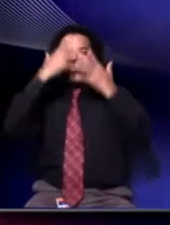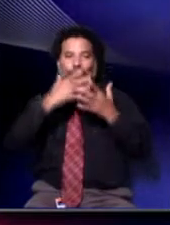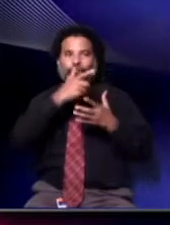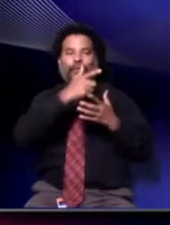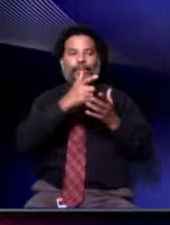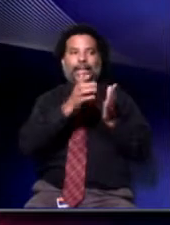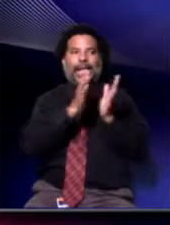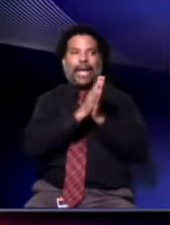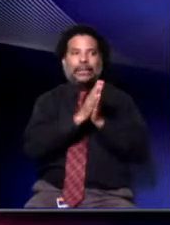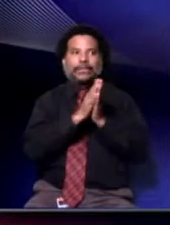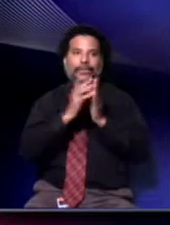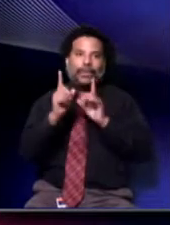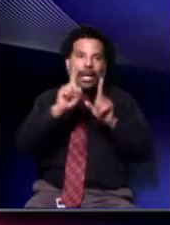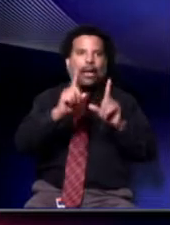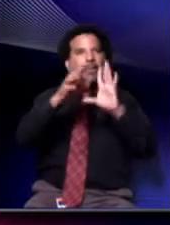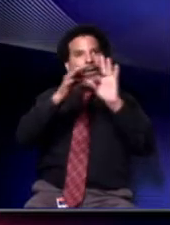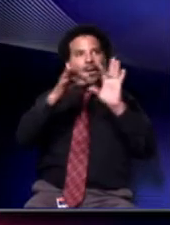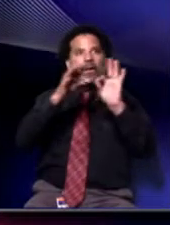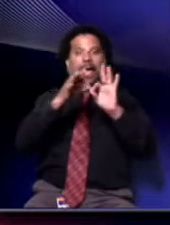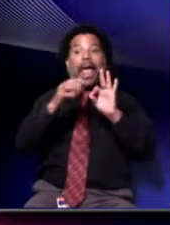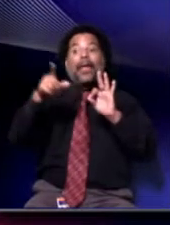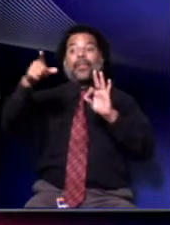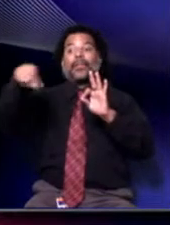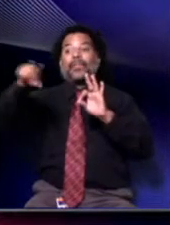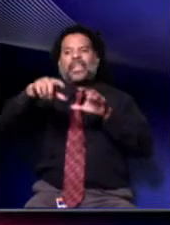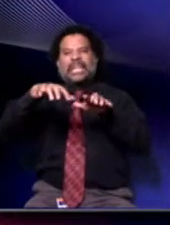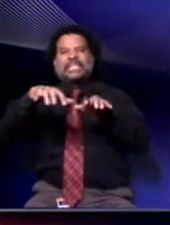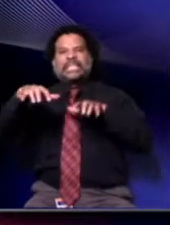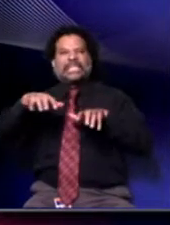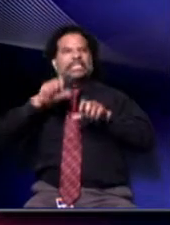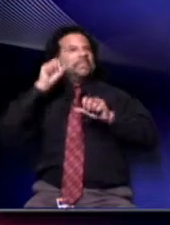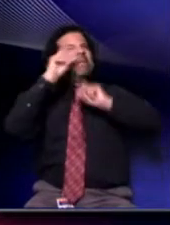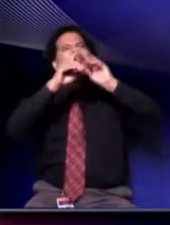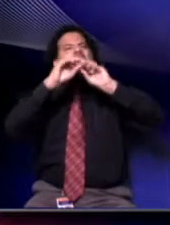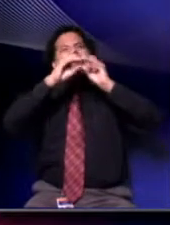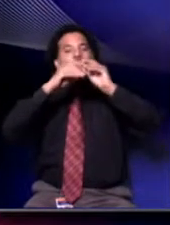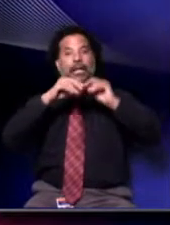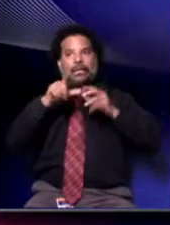of many a hostile crowd, and I appreciate personally your willingness to do so.